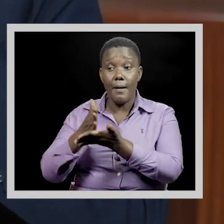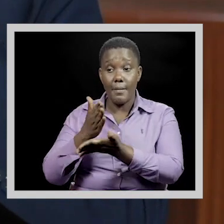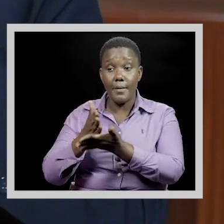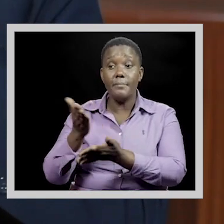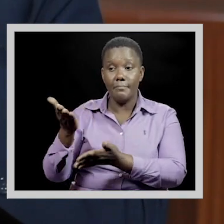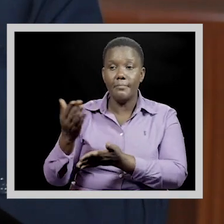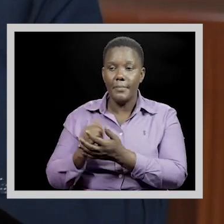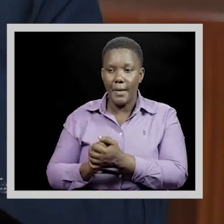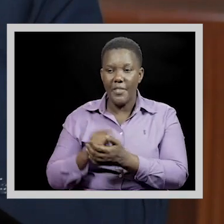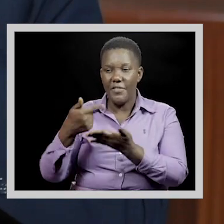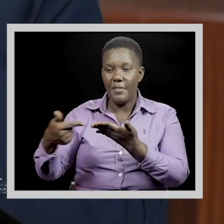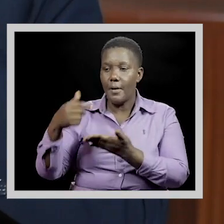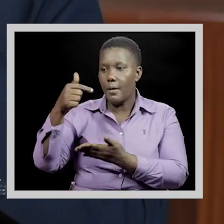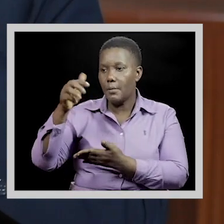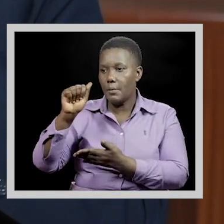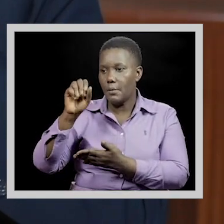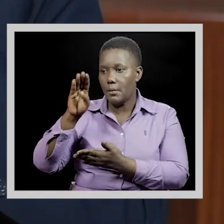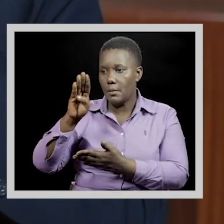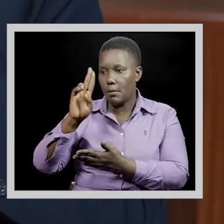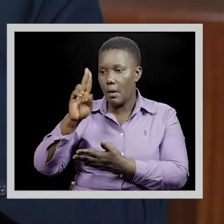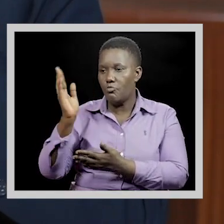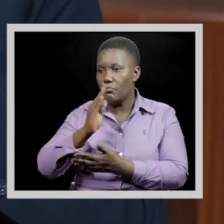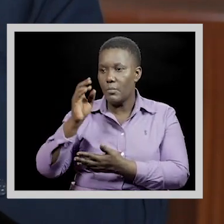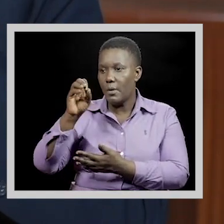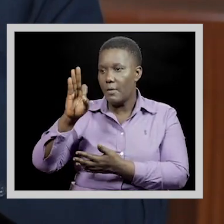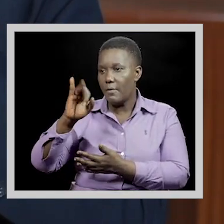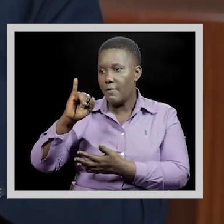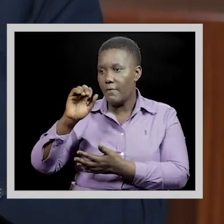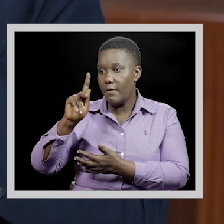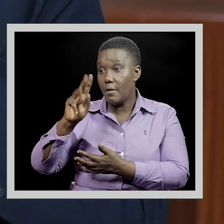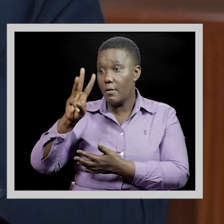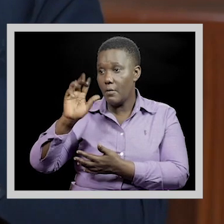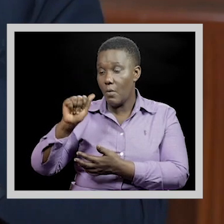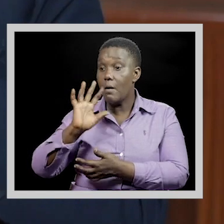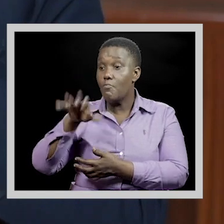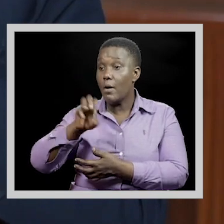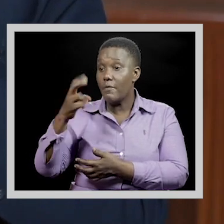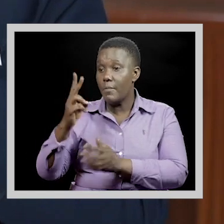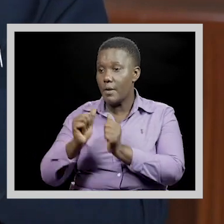Tabu Fikwa versus Republic, Tanzania Report